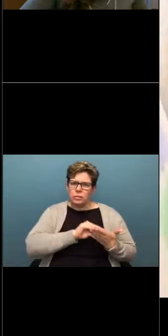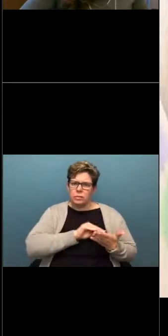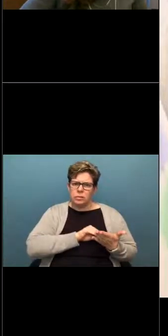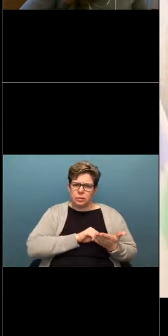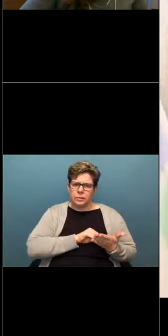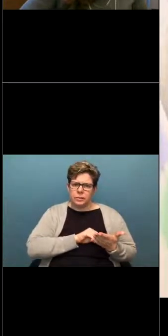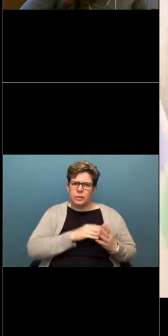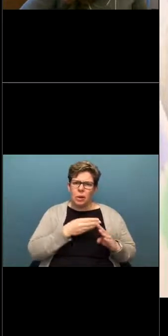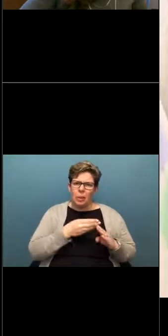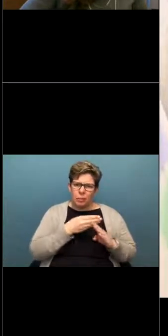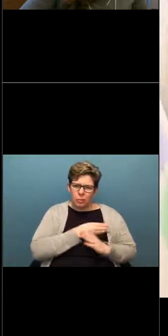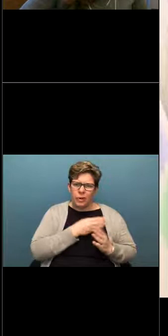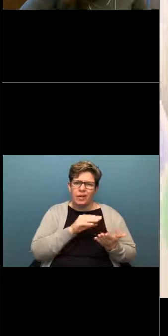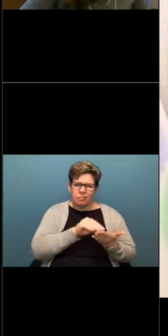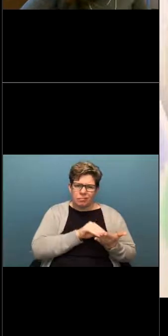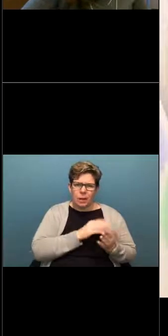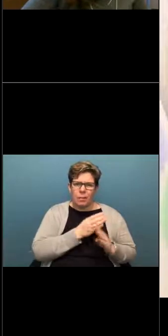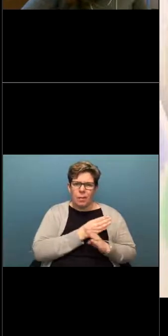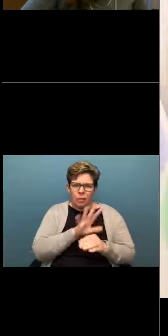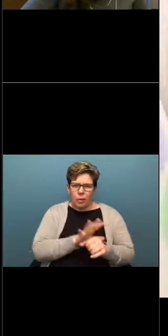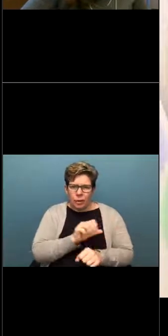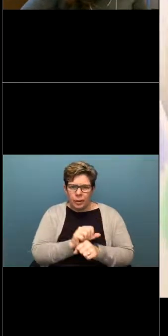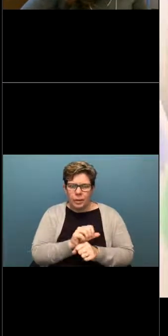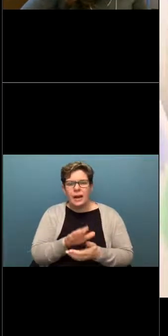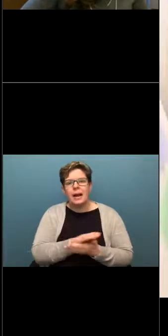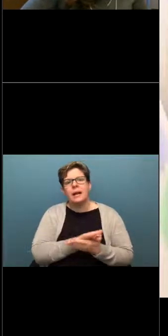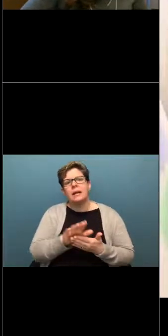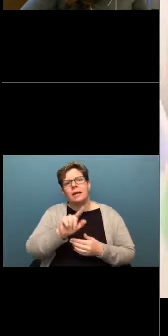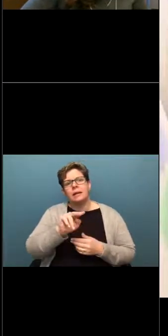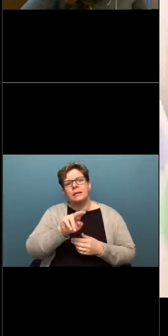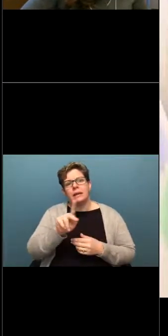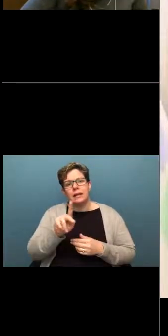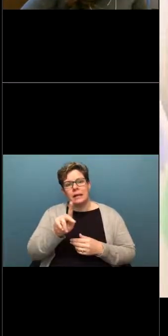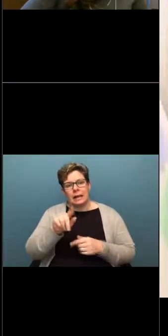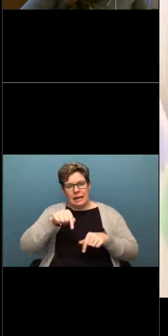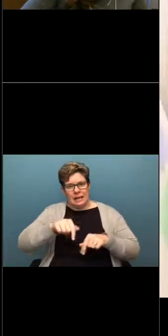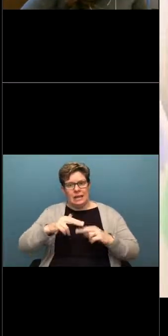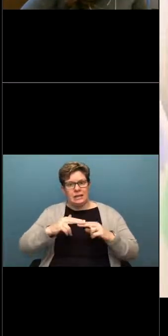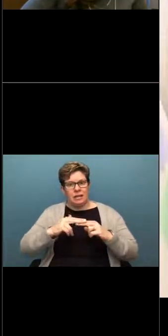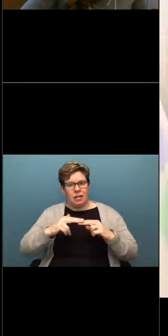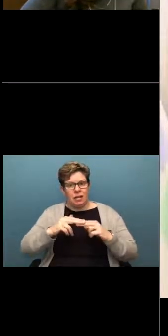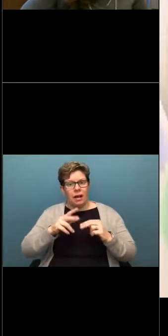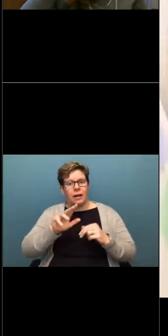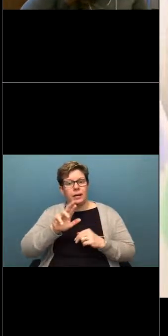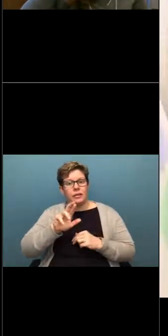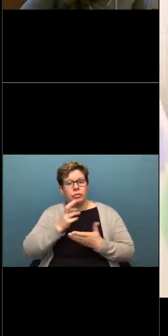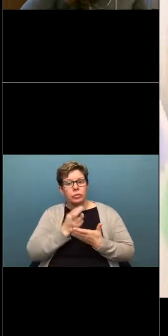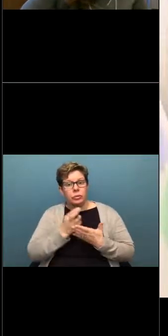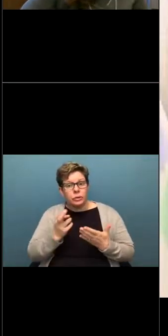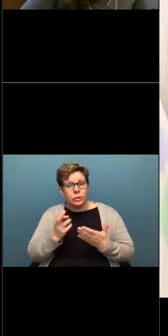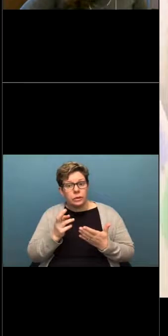great link in the resources section of the slides that Alejandra sent to all of